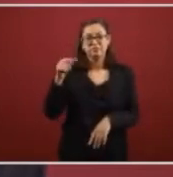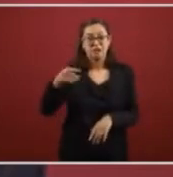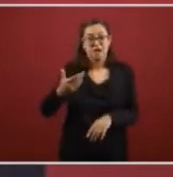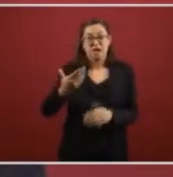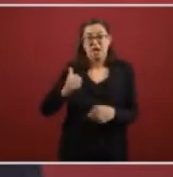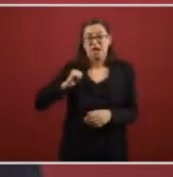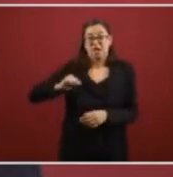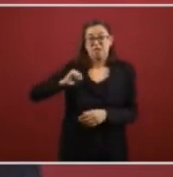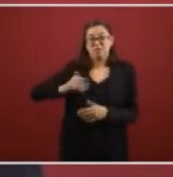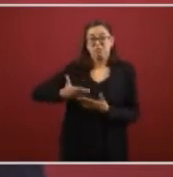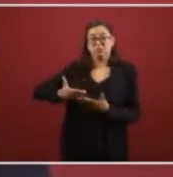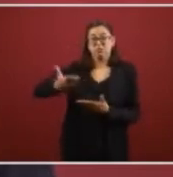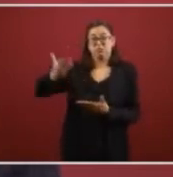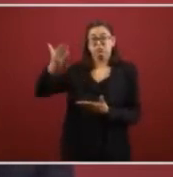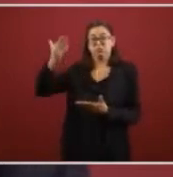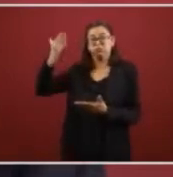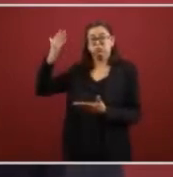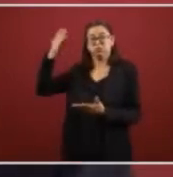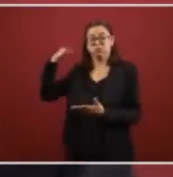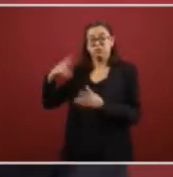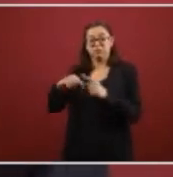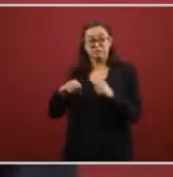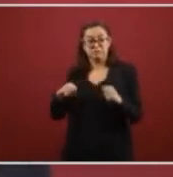Where the temples used to be